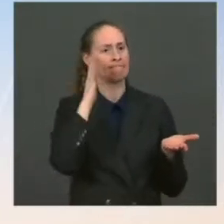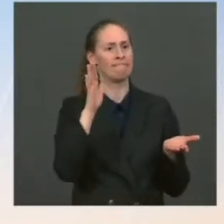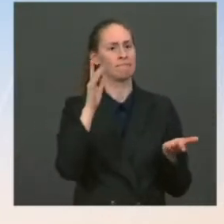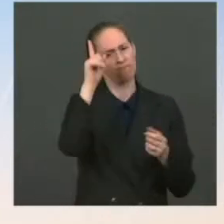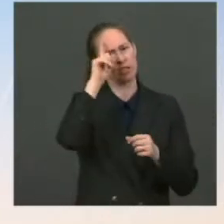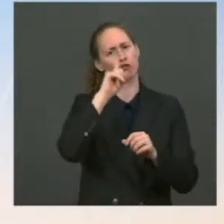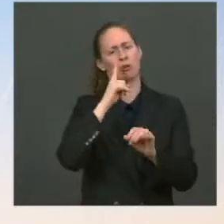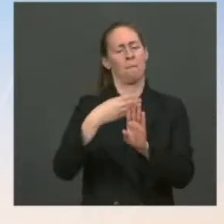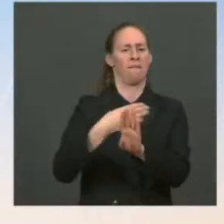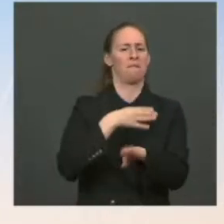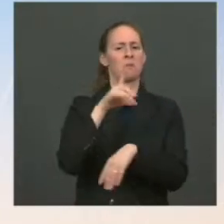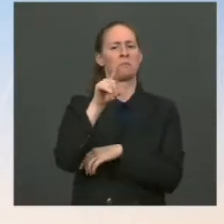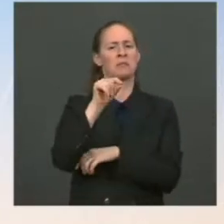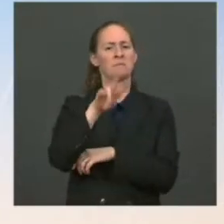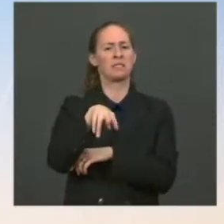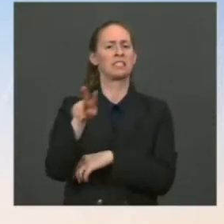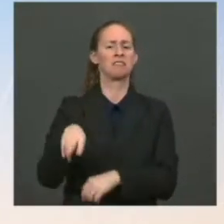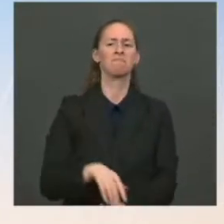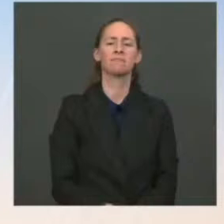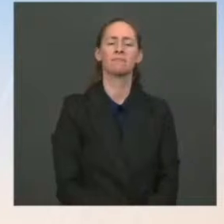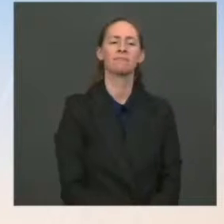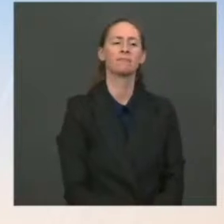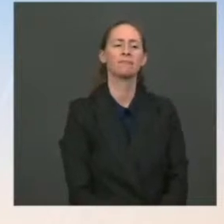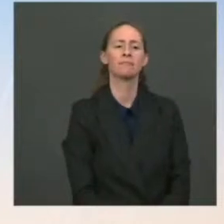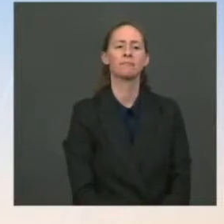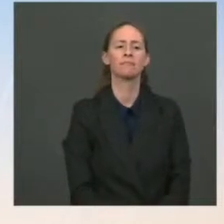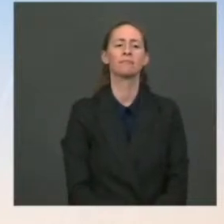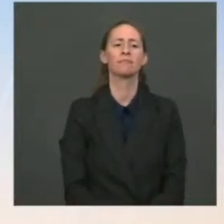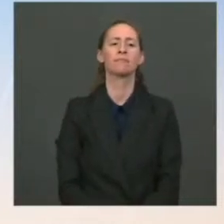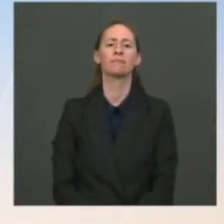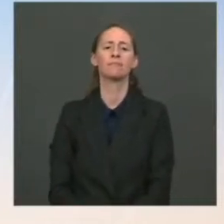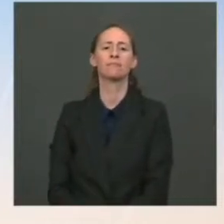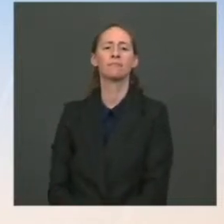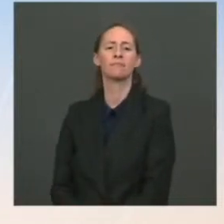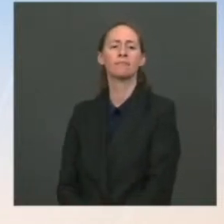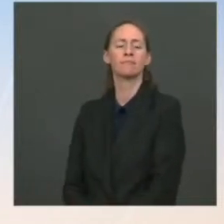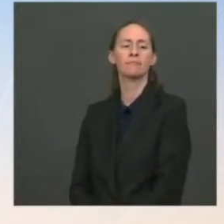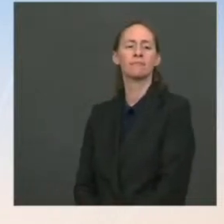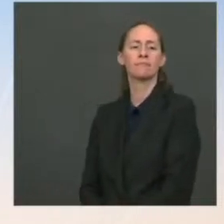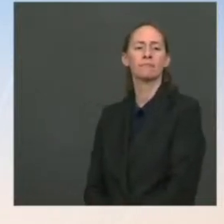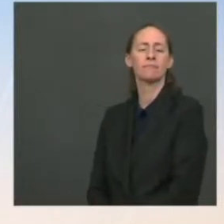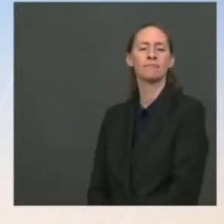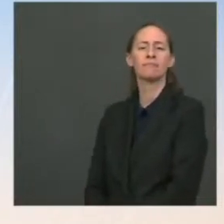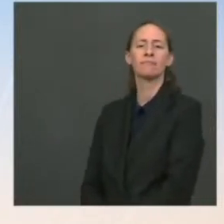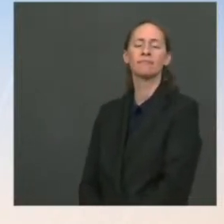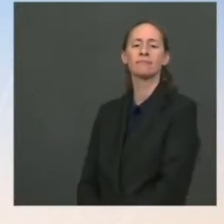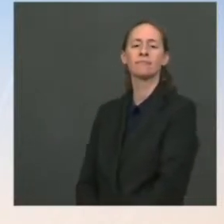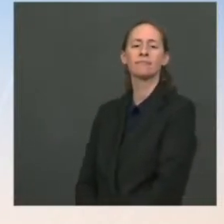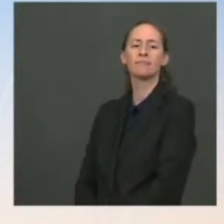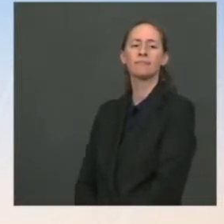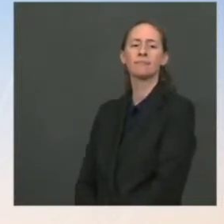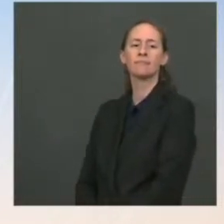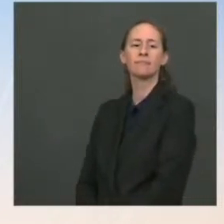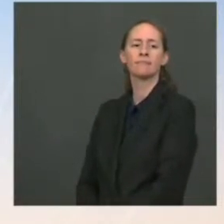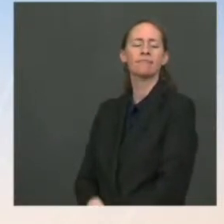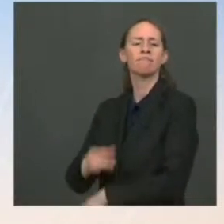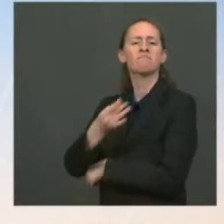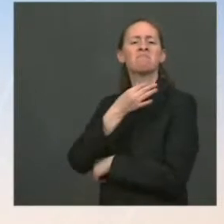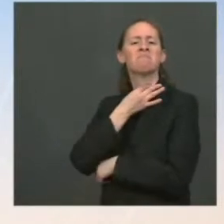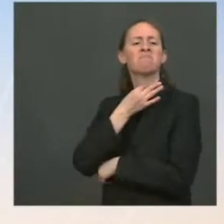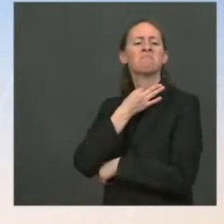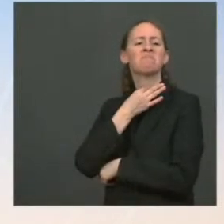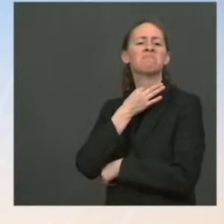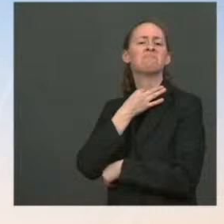stated. Another foreign policy question on COVID. You mentioned that there are still, an average of like almost 1,300 people a